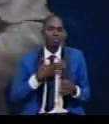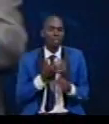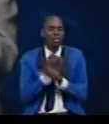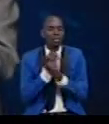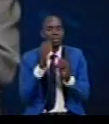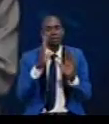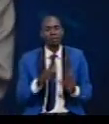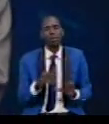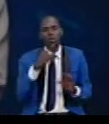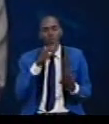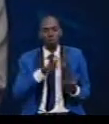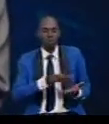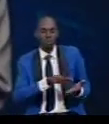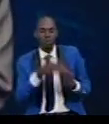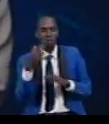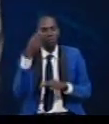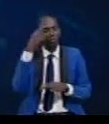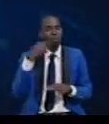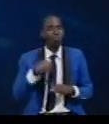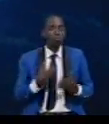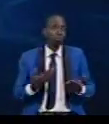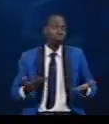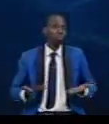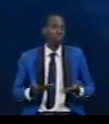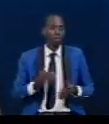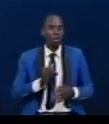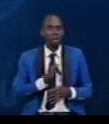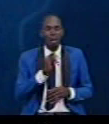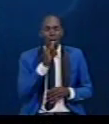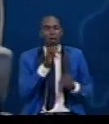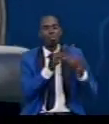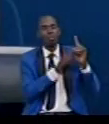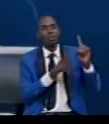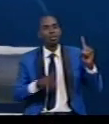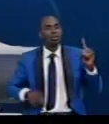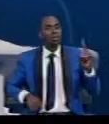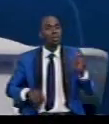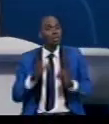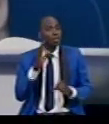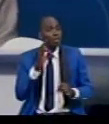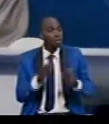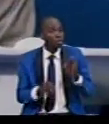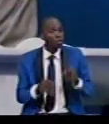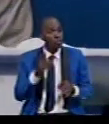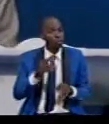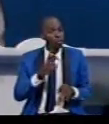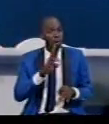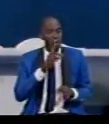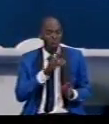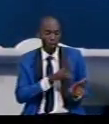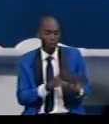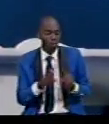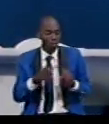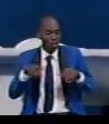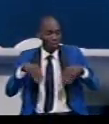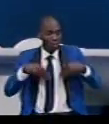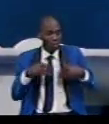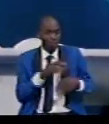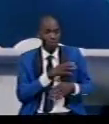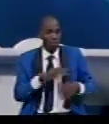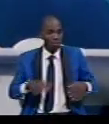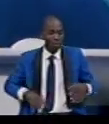me. Here I am, Lord. Raise up that hand. If you're raising up your hand, please stand up and